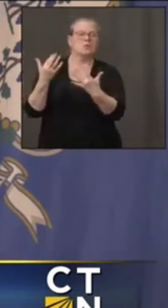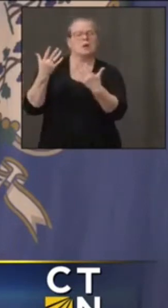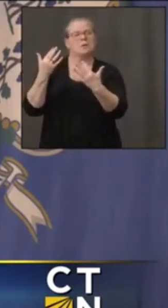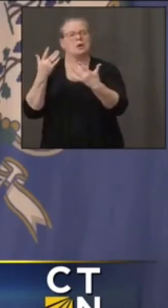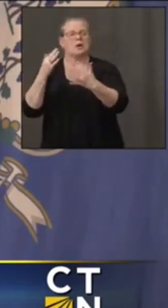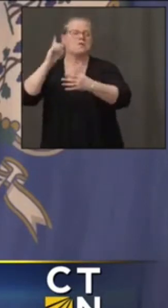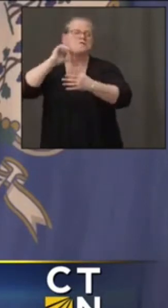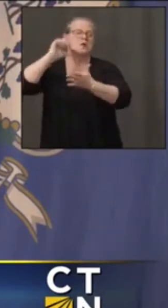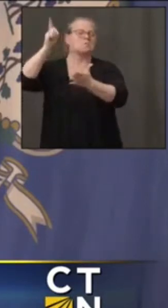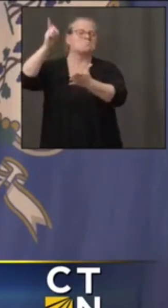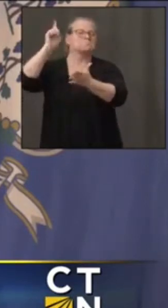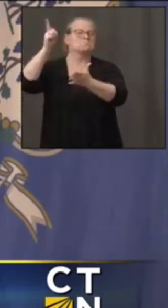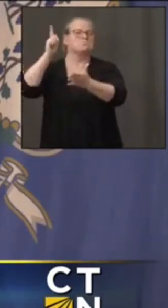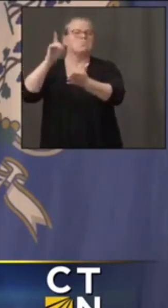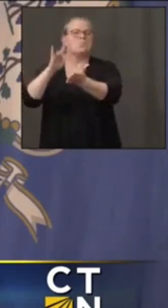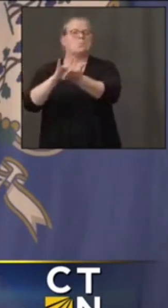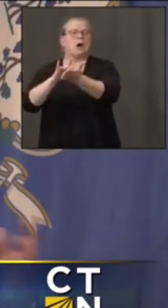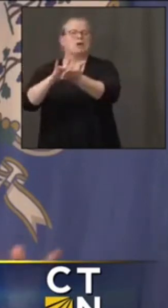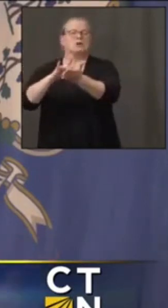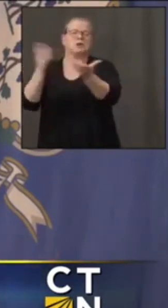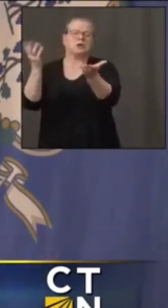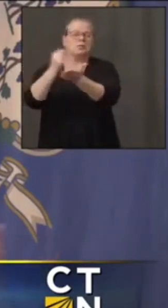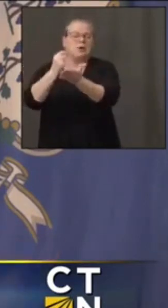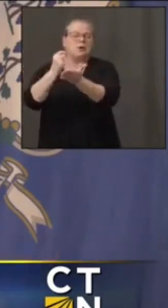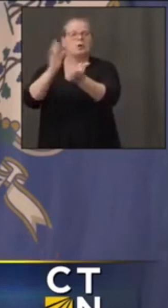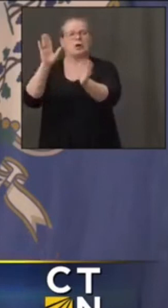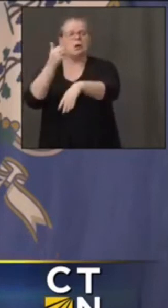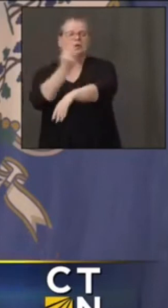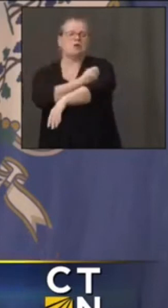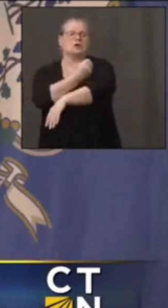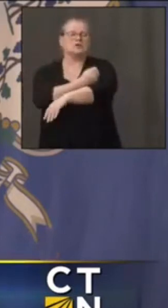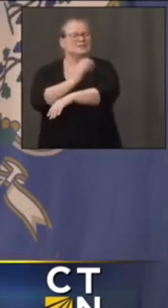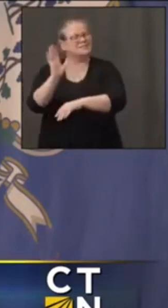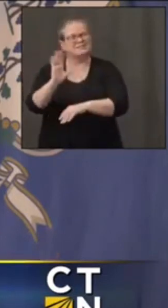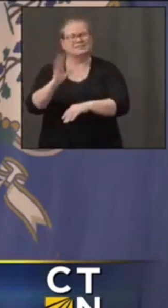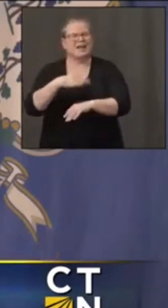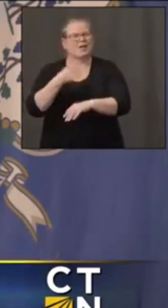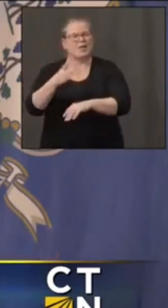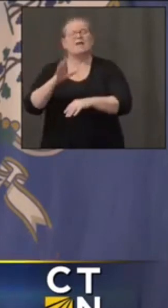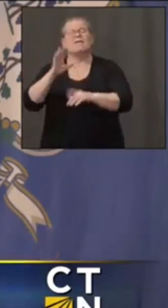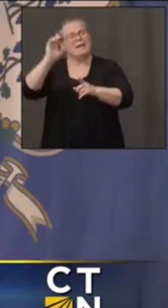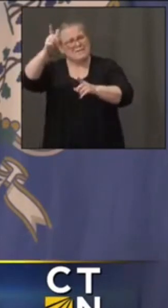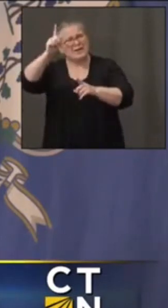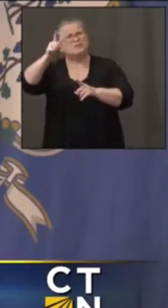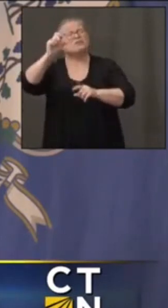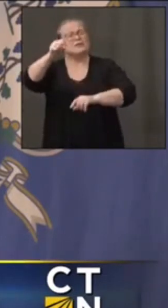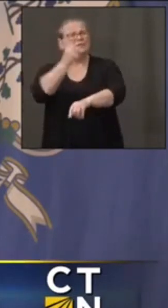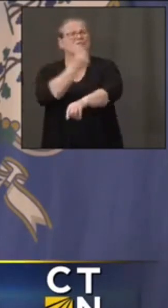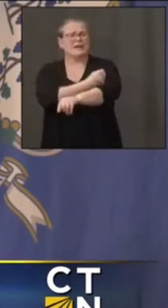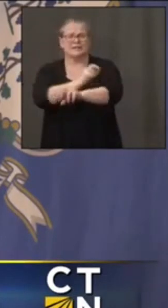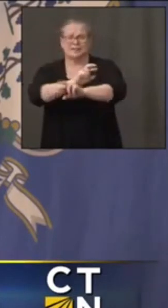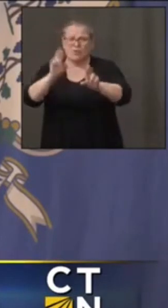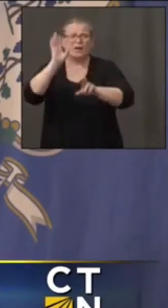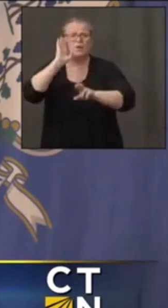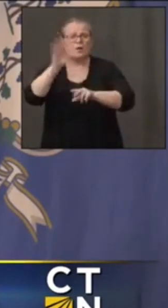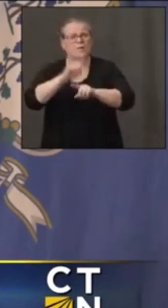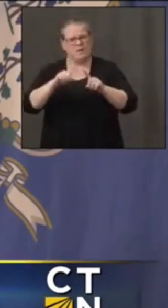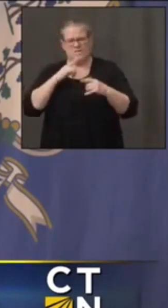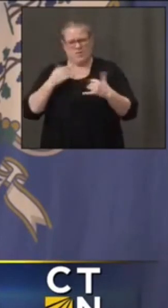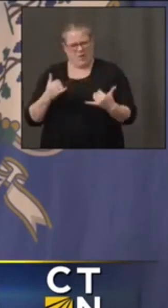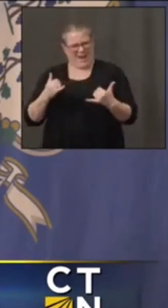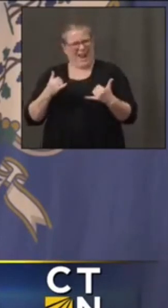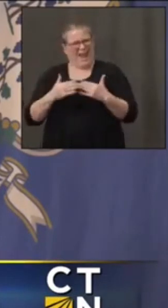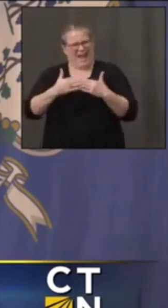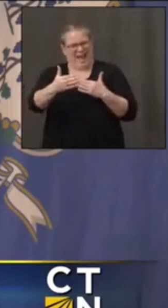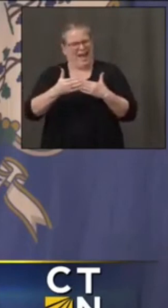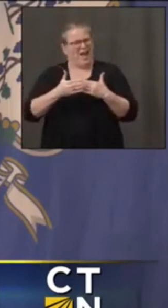In some point, the therapies and the vaccine will really be readily available. We're not going to let our people get infected in the meantime. As